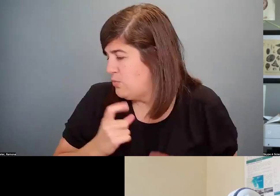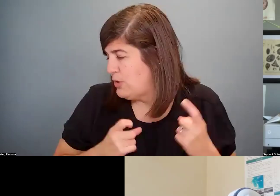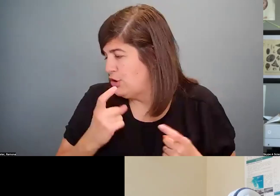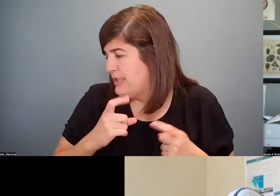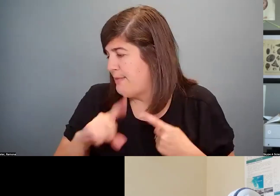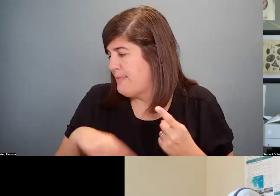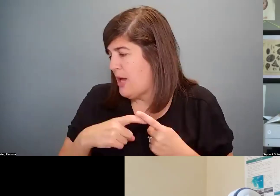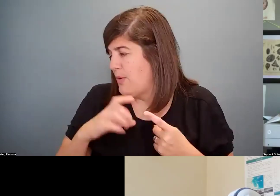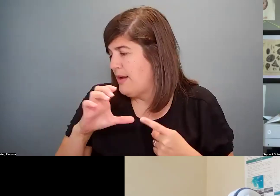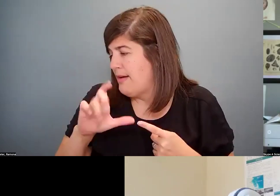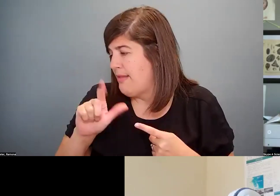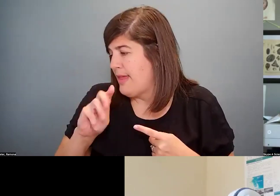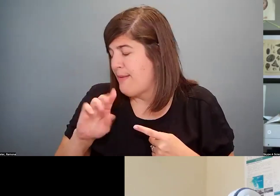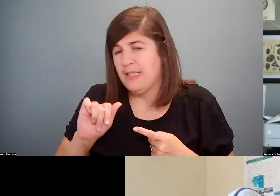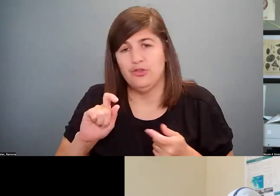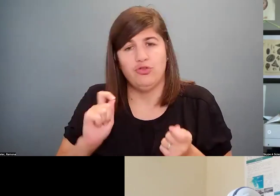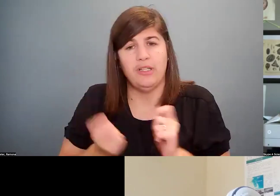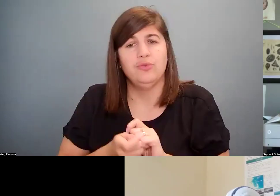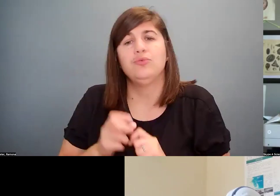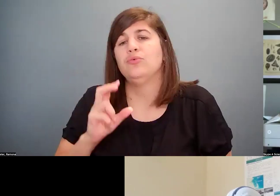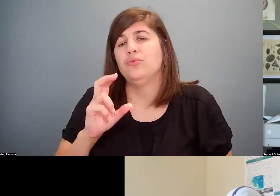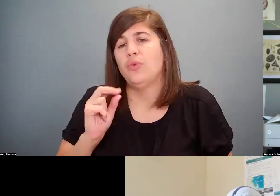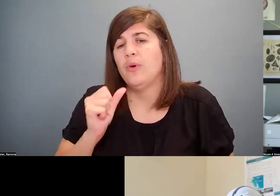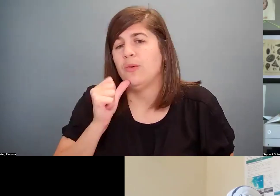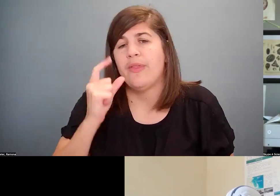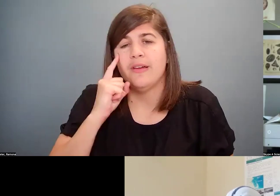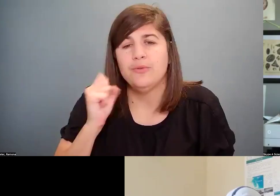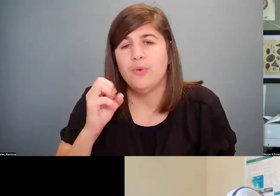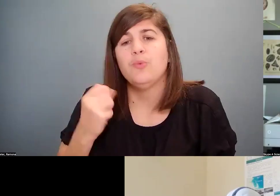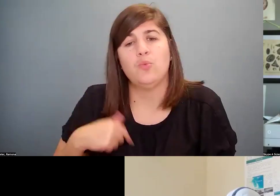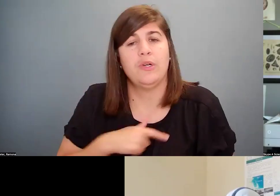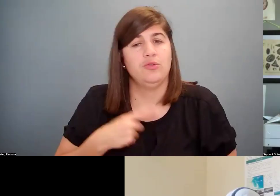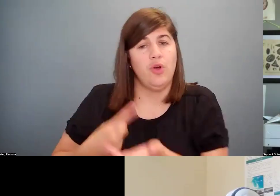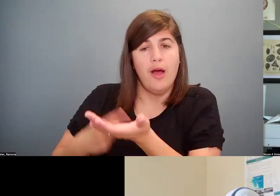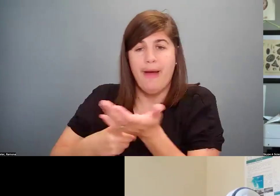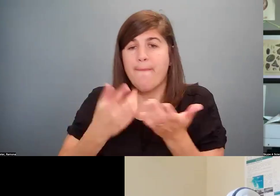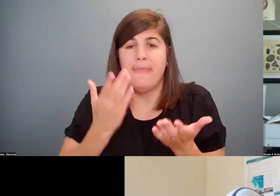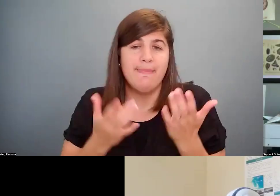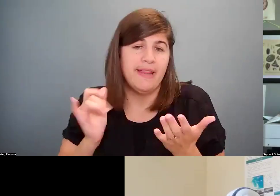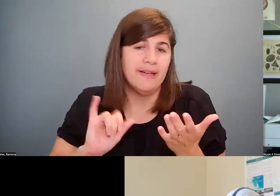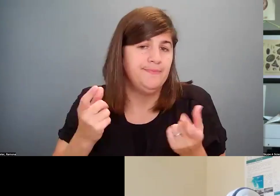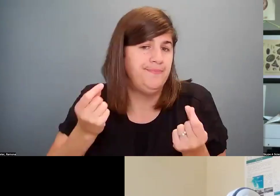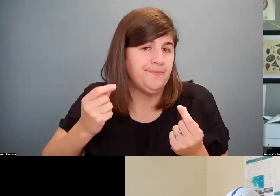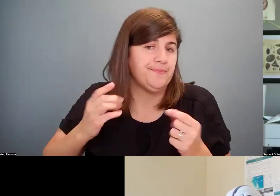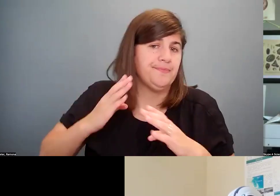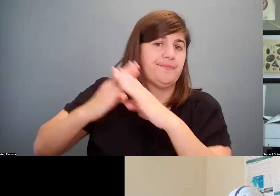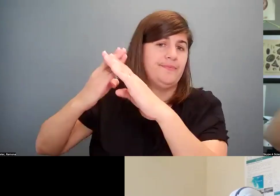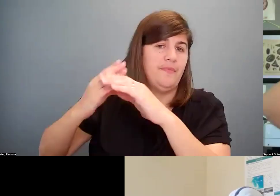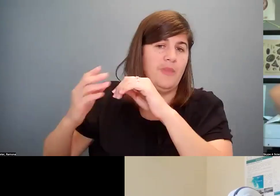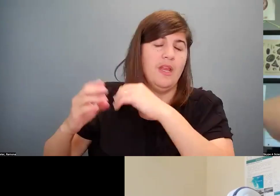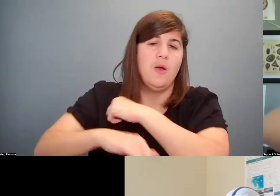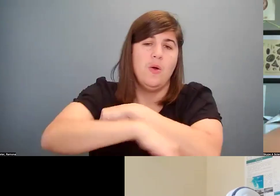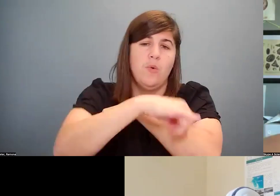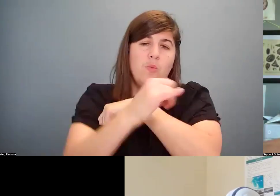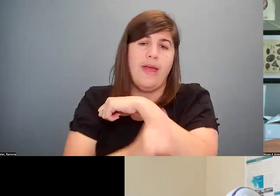change or? I don't think I specifically said Okay, climate change. I think I We made could that up. talk about maybe like what can we do to protect whales is also